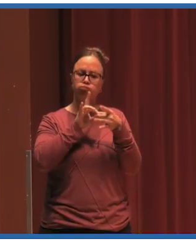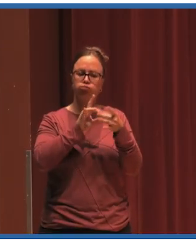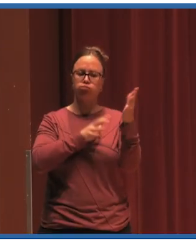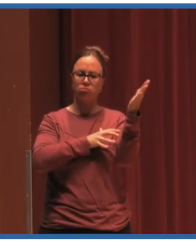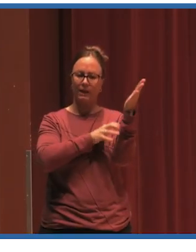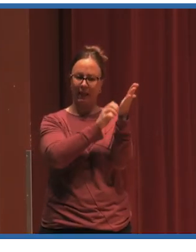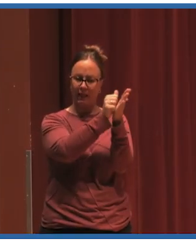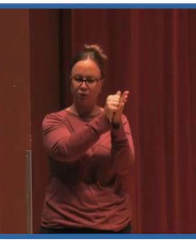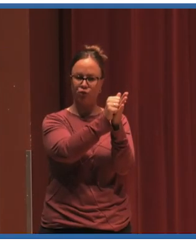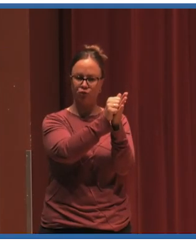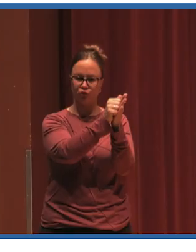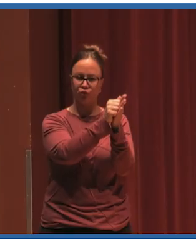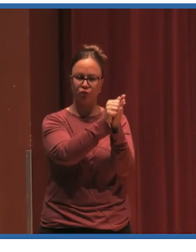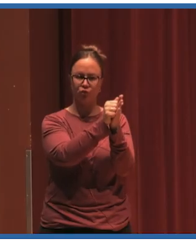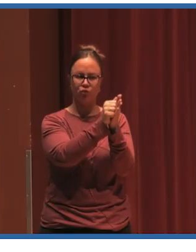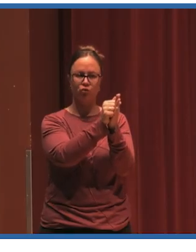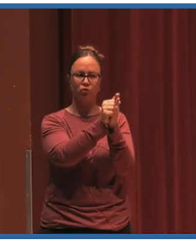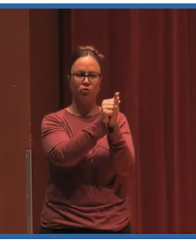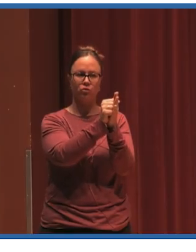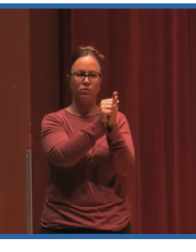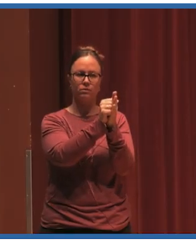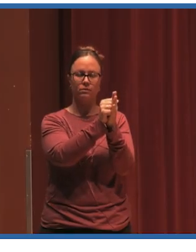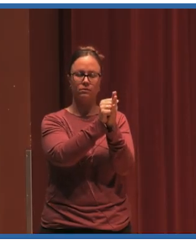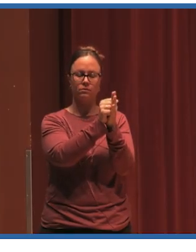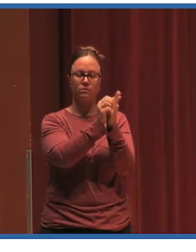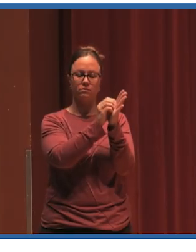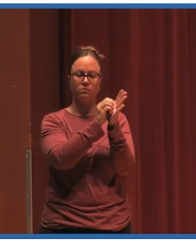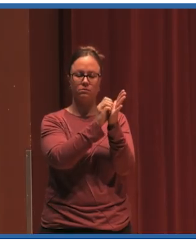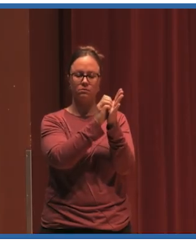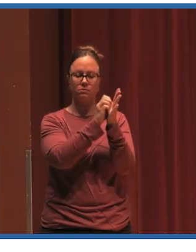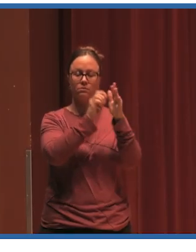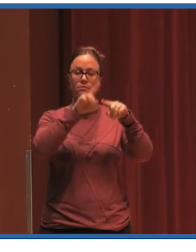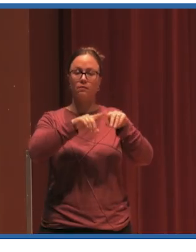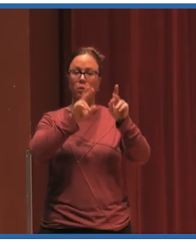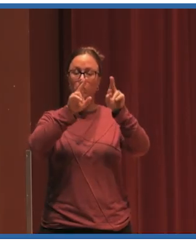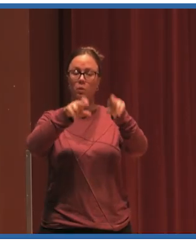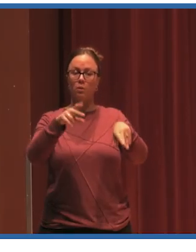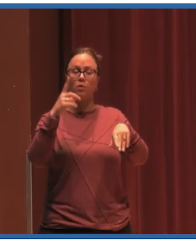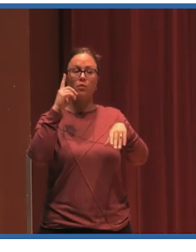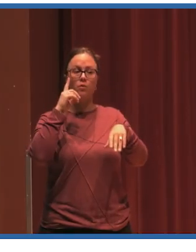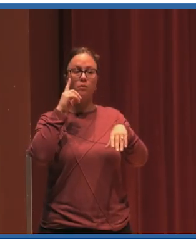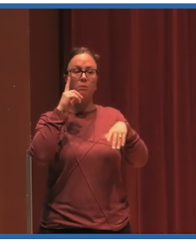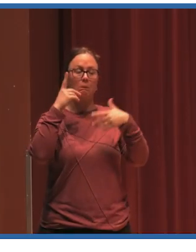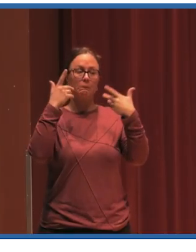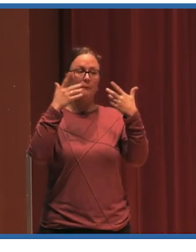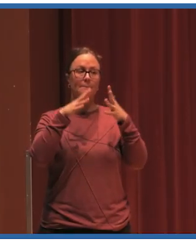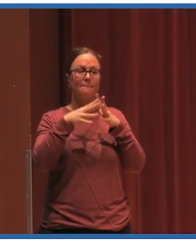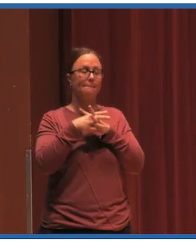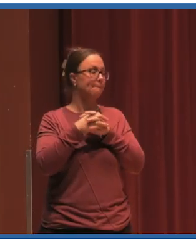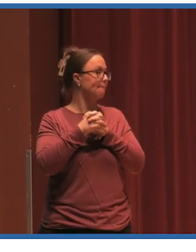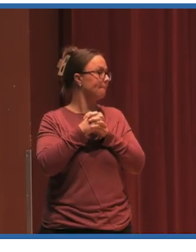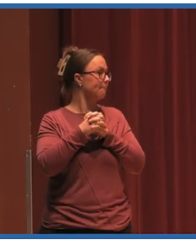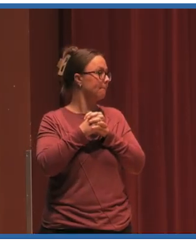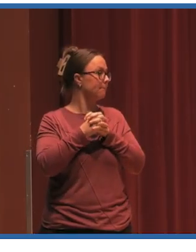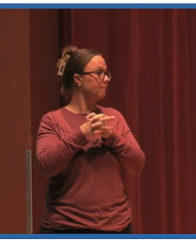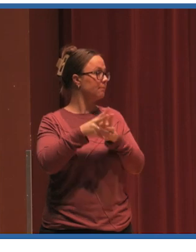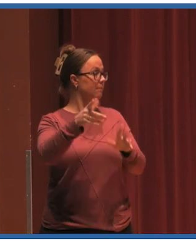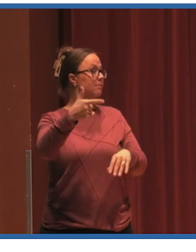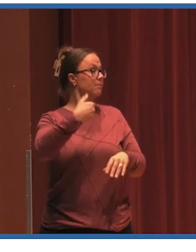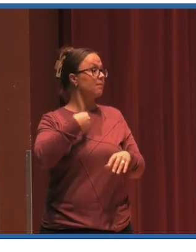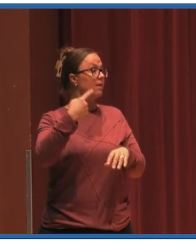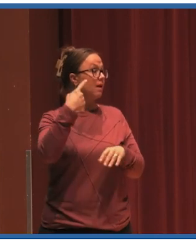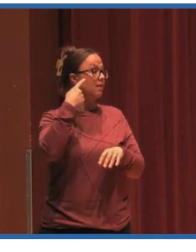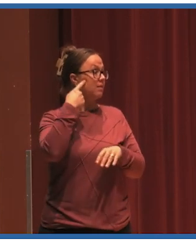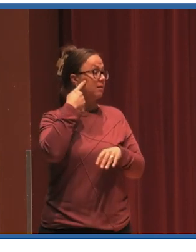cancer. Stay tuned for our report with Iowa Environmental Council for more on that. I personally think